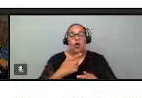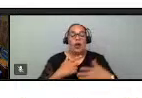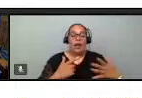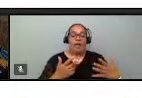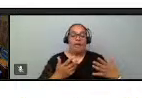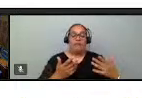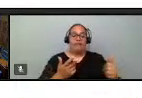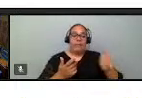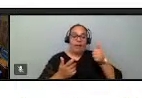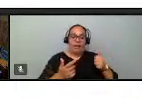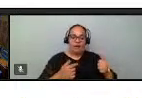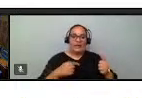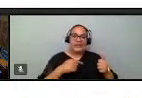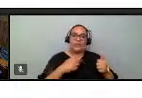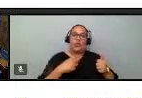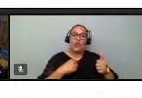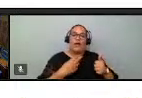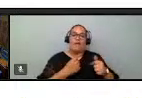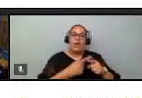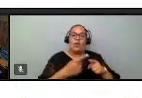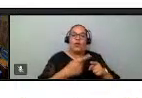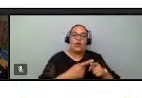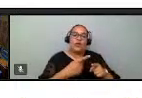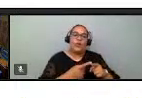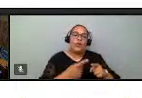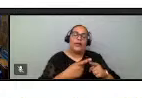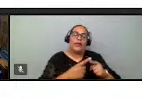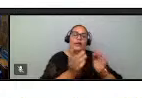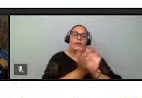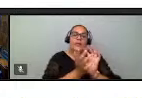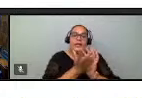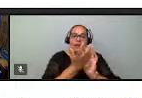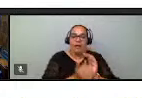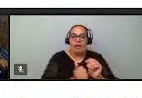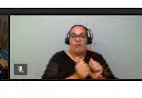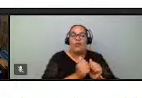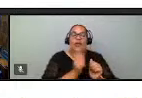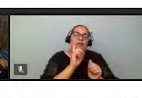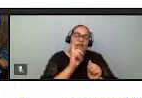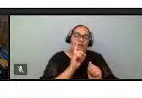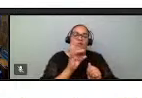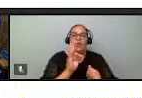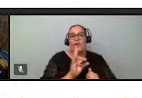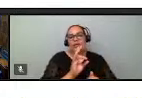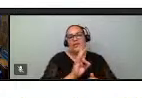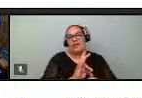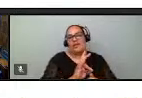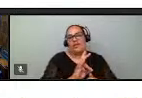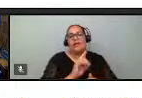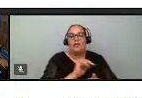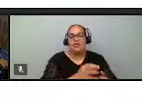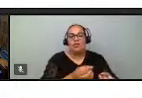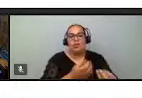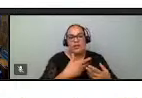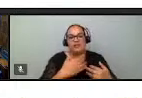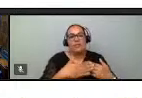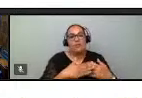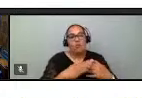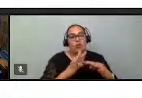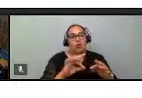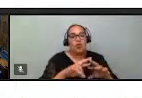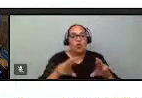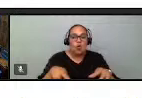me we have a weekly operations coordination meeting with him every Wednesday he bring BR more than this